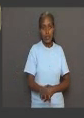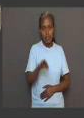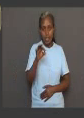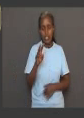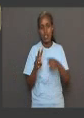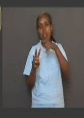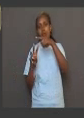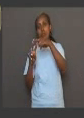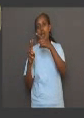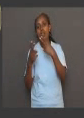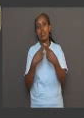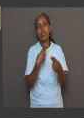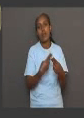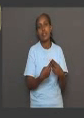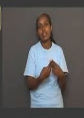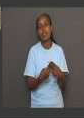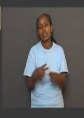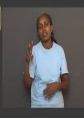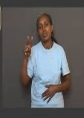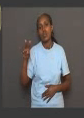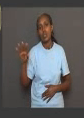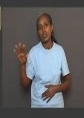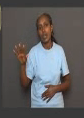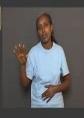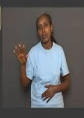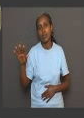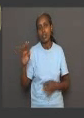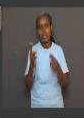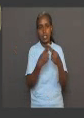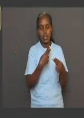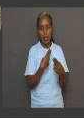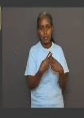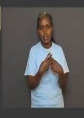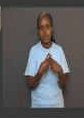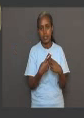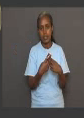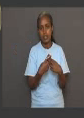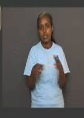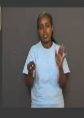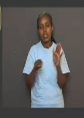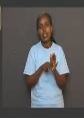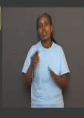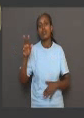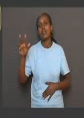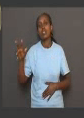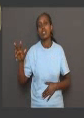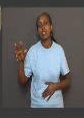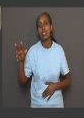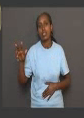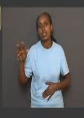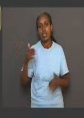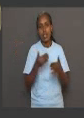find pi times 25 times